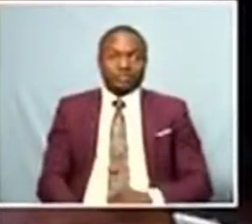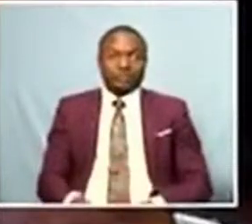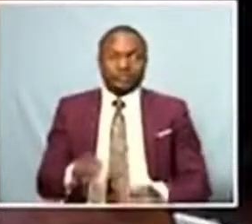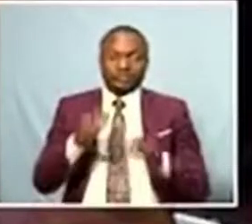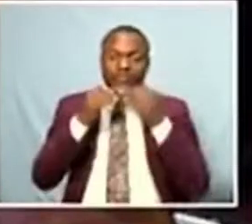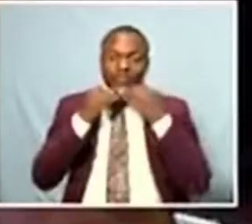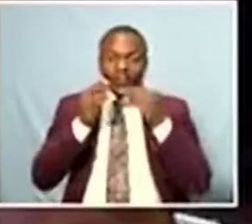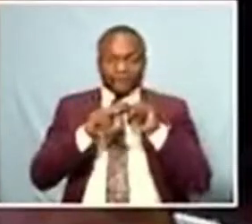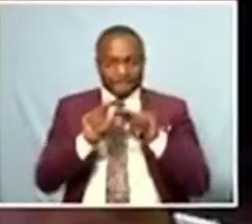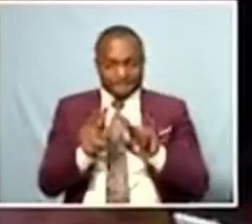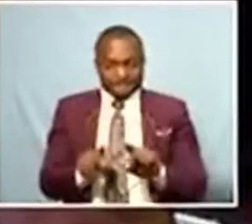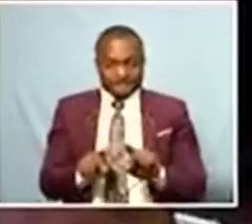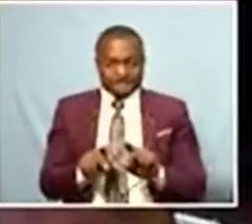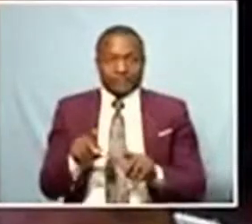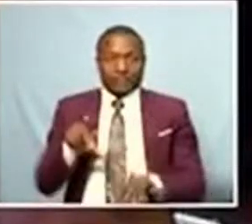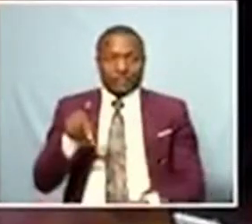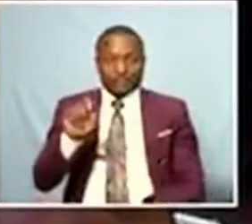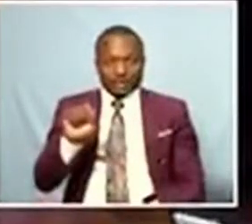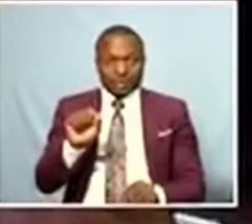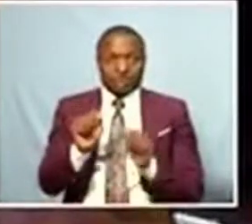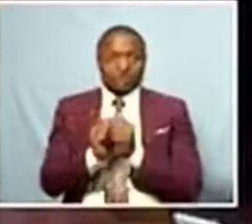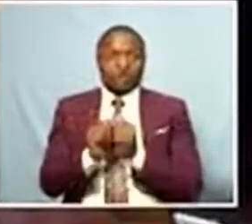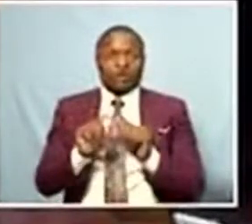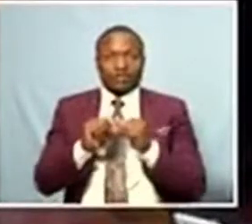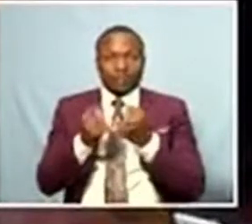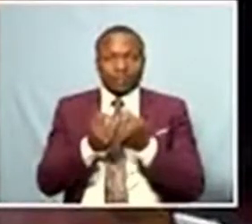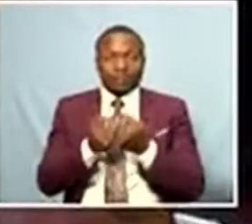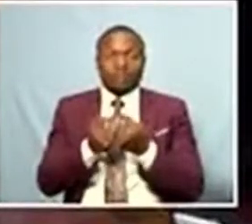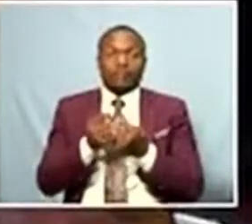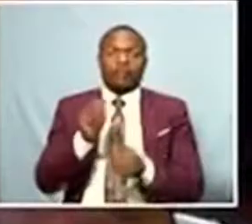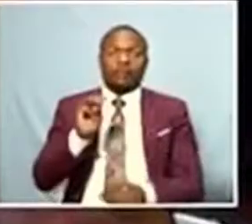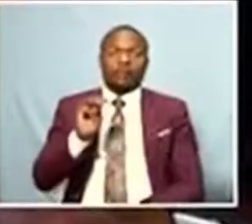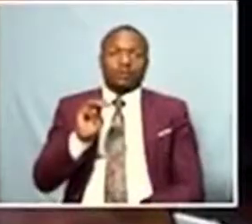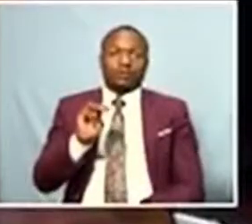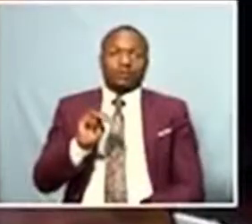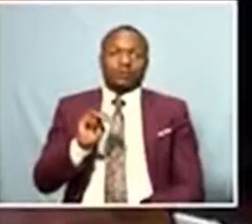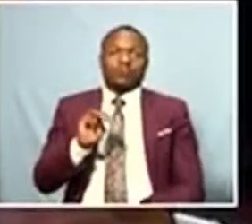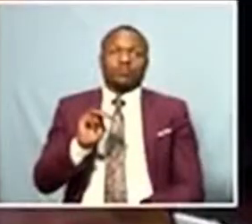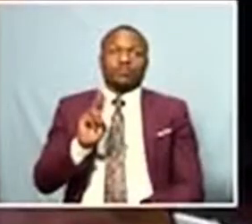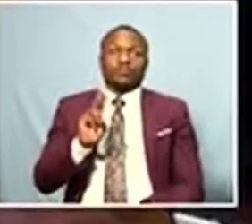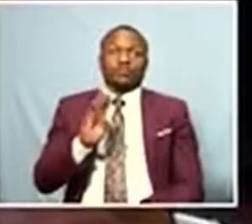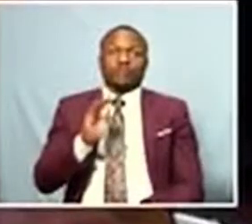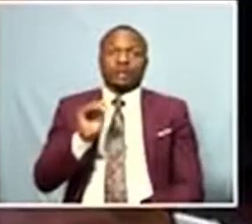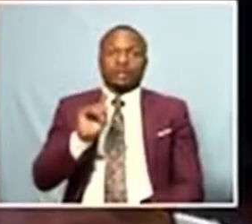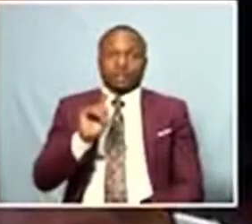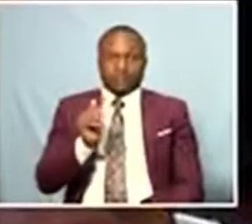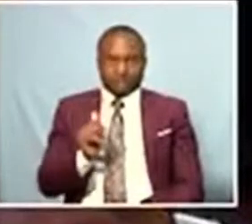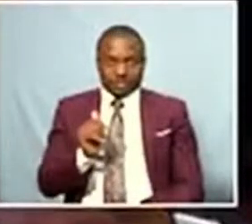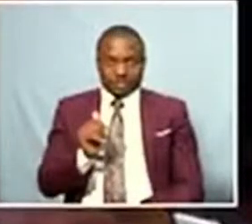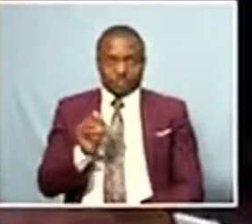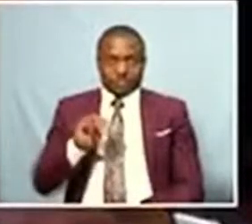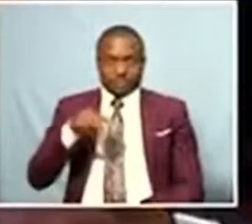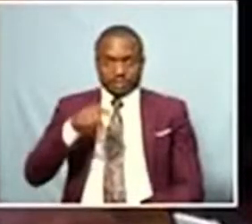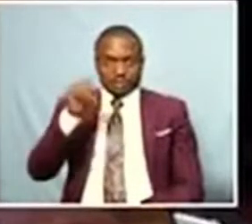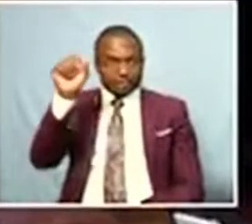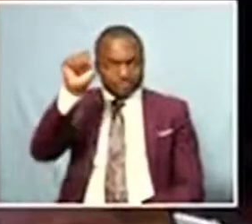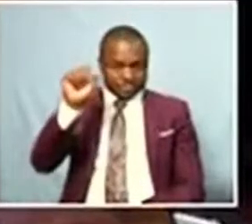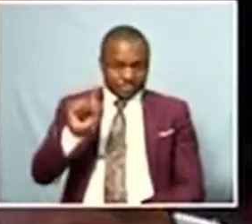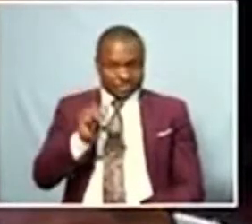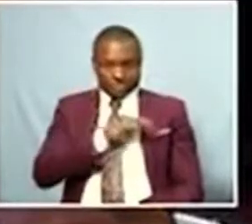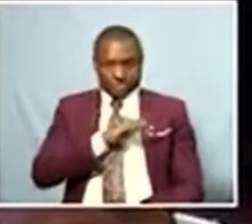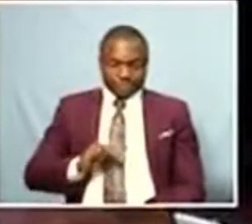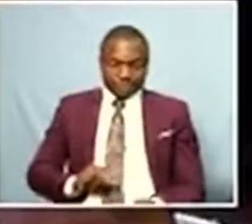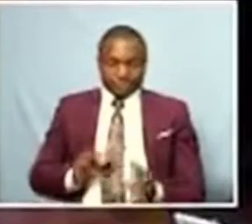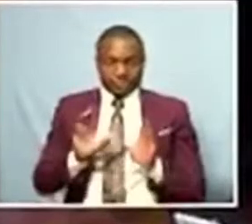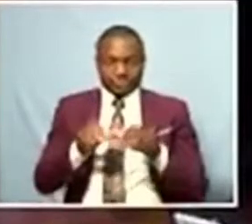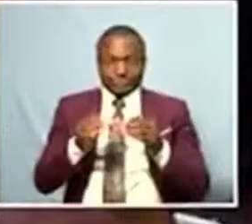Thank you, Chair. PS and the team, good morning. Muvika, MP for Shango Northern Province, and a member of the committee. You're welcome.